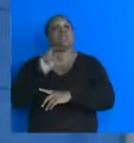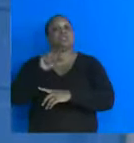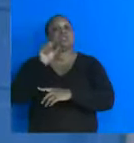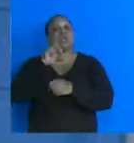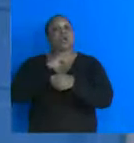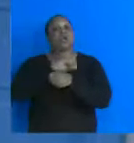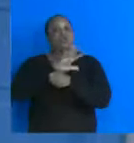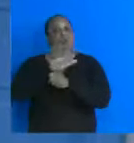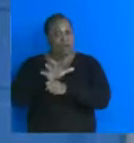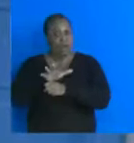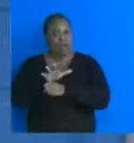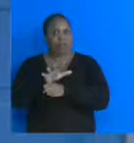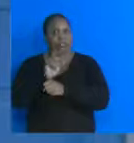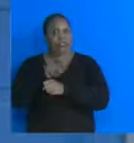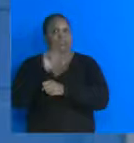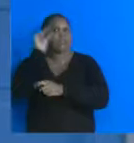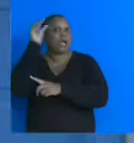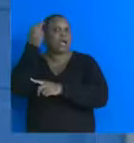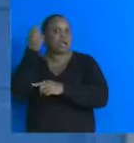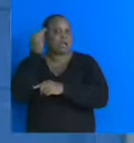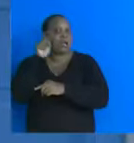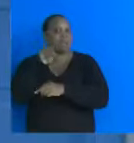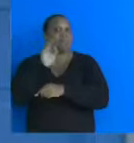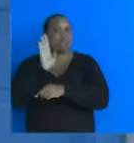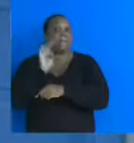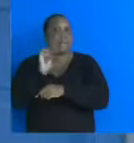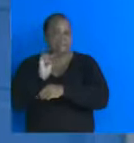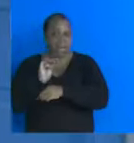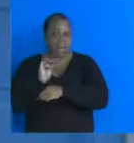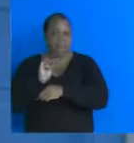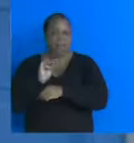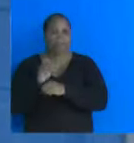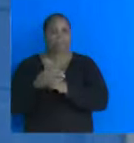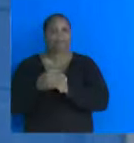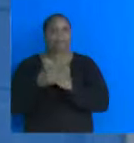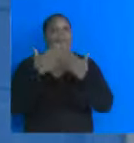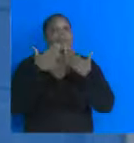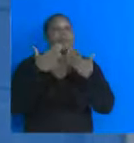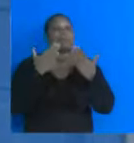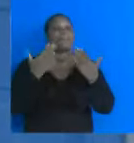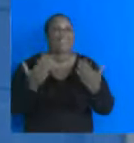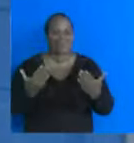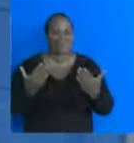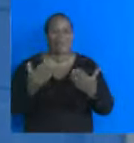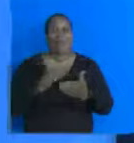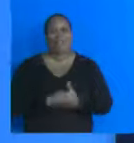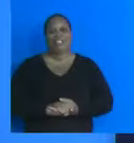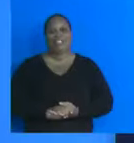www.coronavirus.gov.bm. Thank you very much.